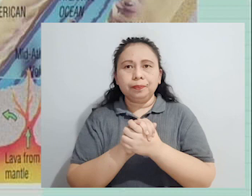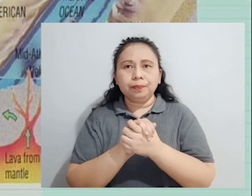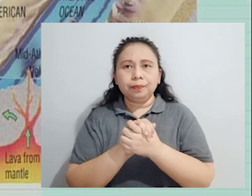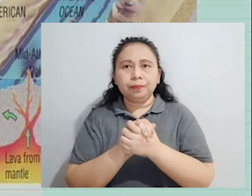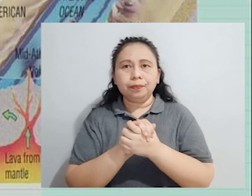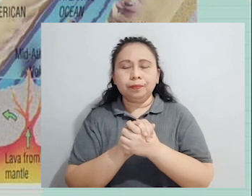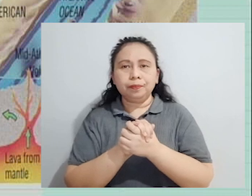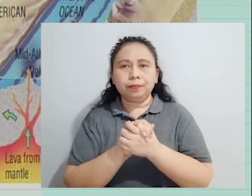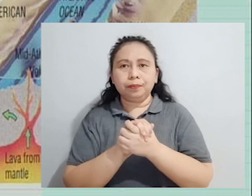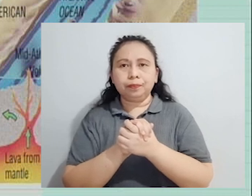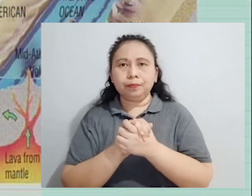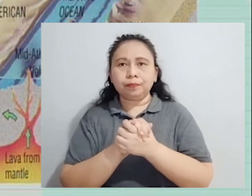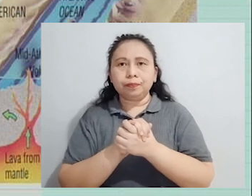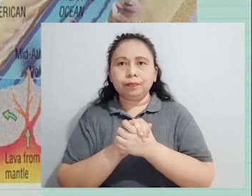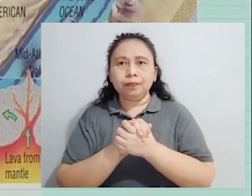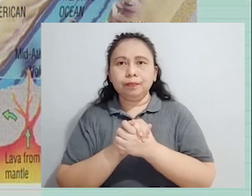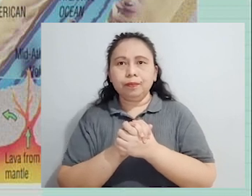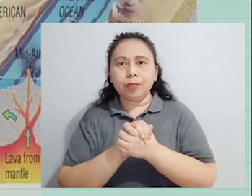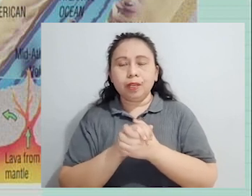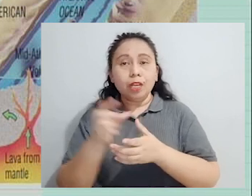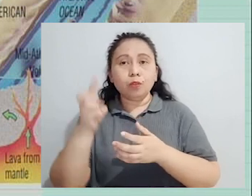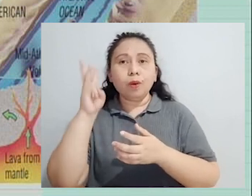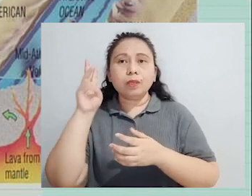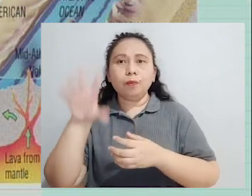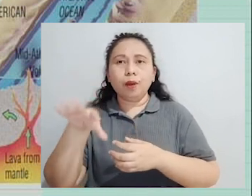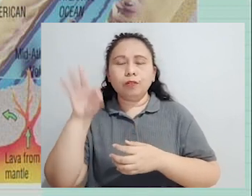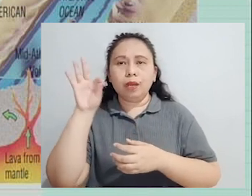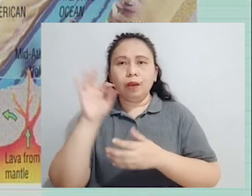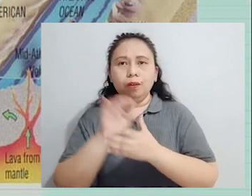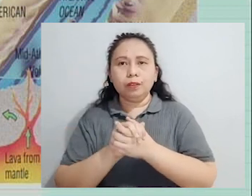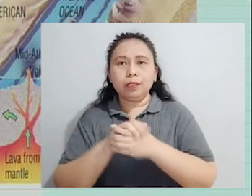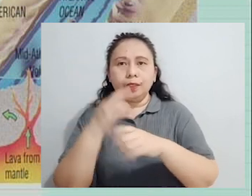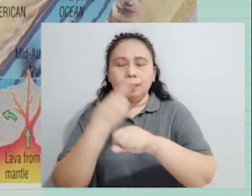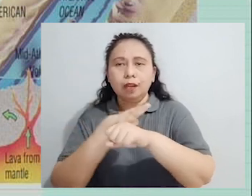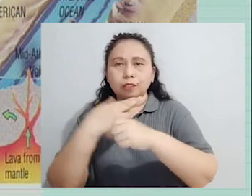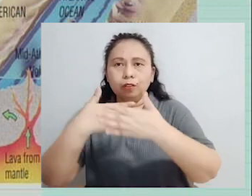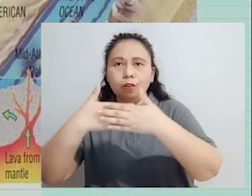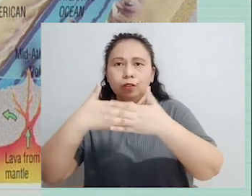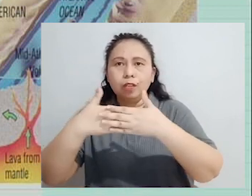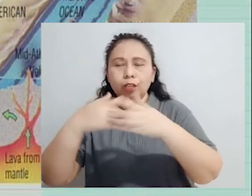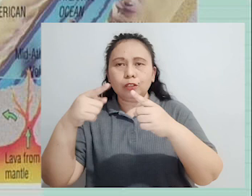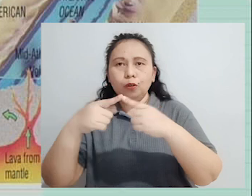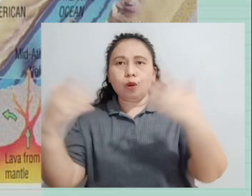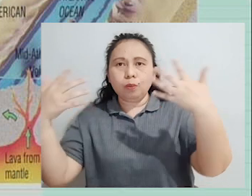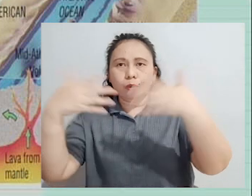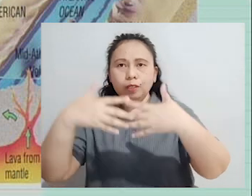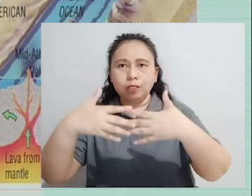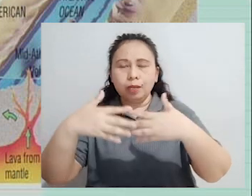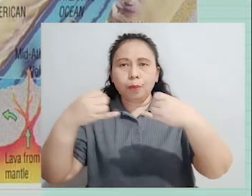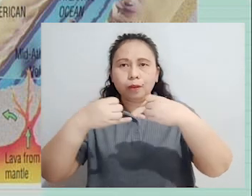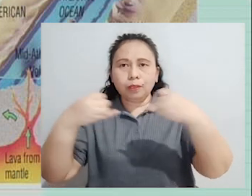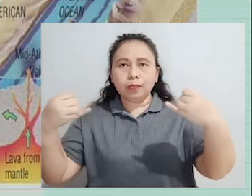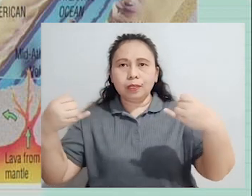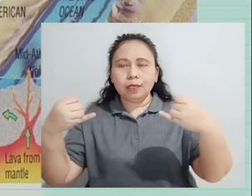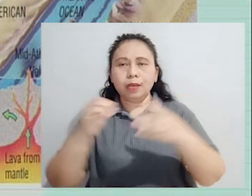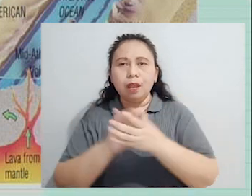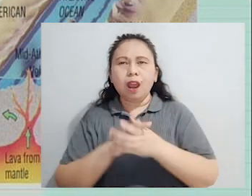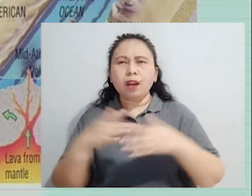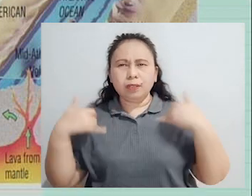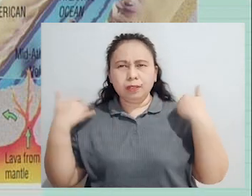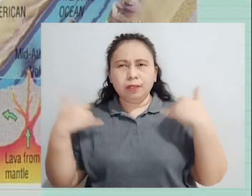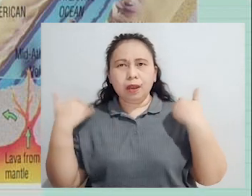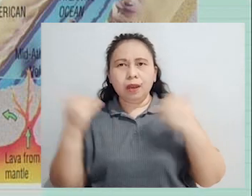Ridge. It was found out that the rocks closer to the divergent boundary are relatively